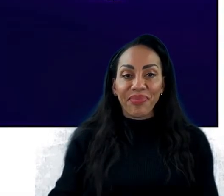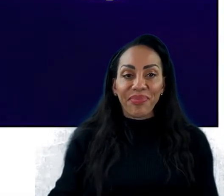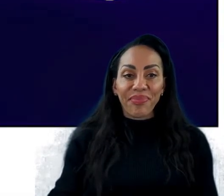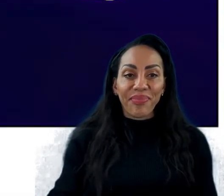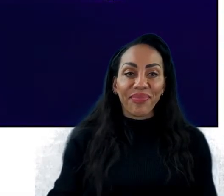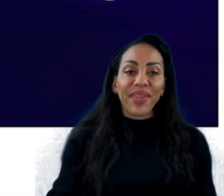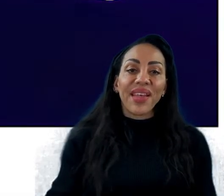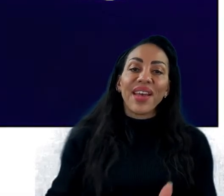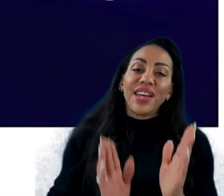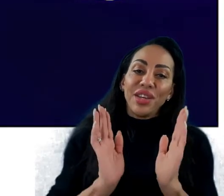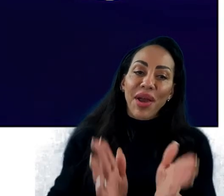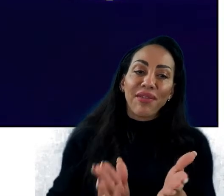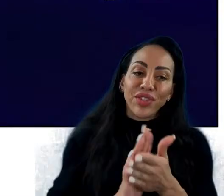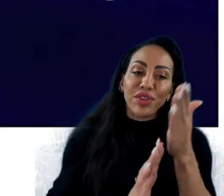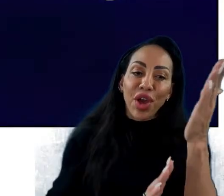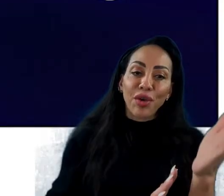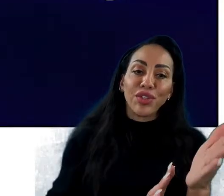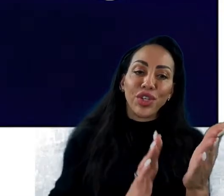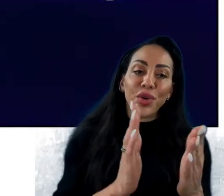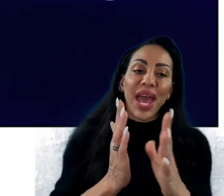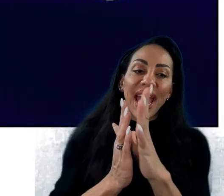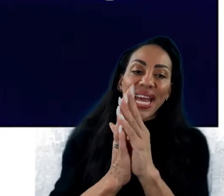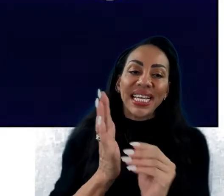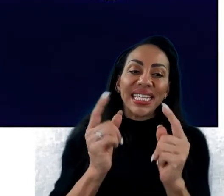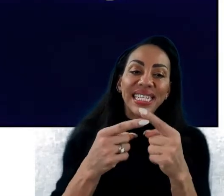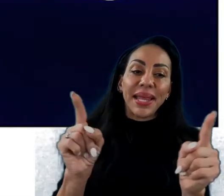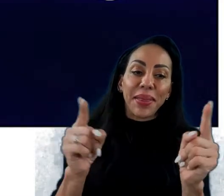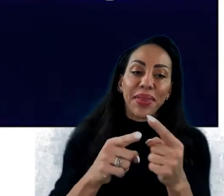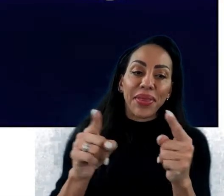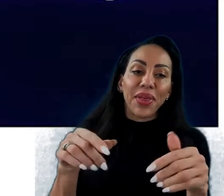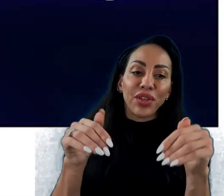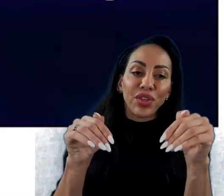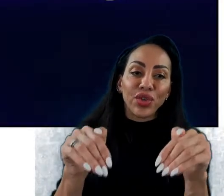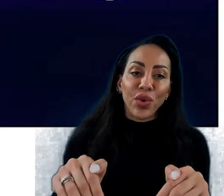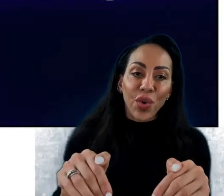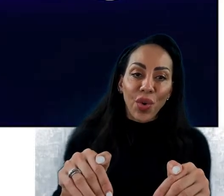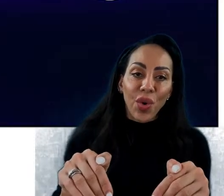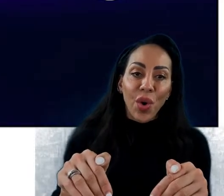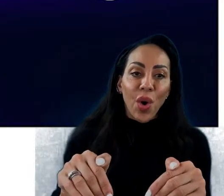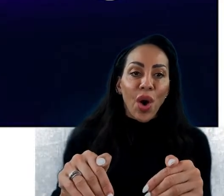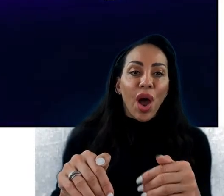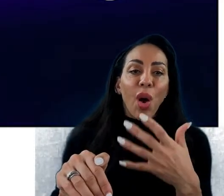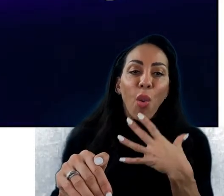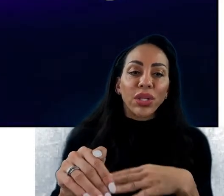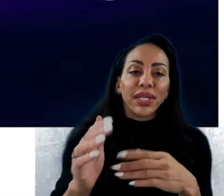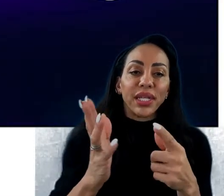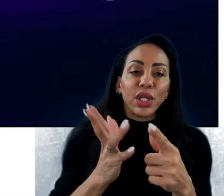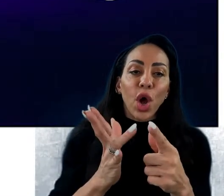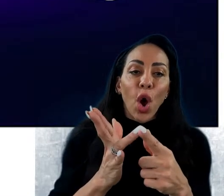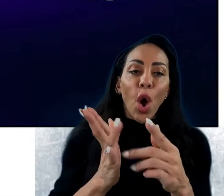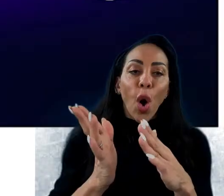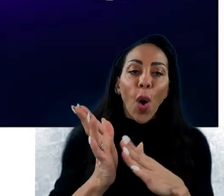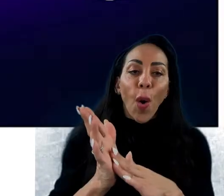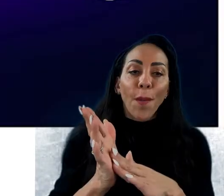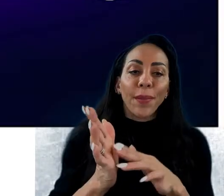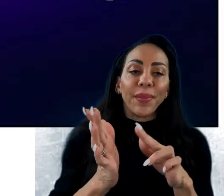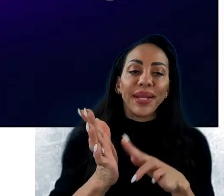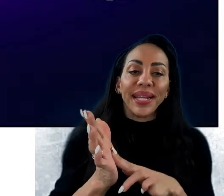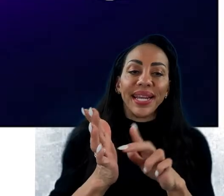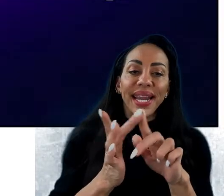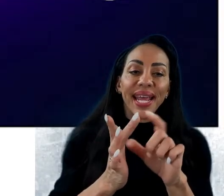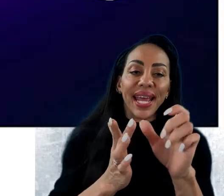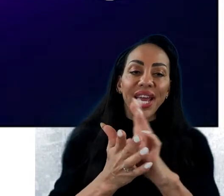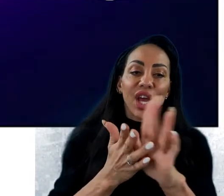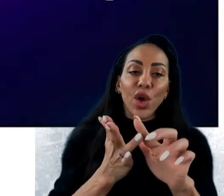synth store and picking up one of my very sought-after instruments called the Omnichord. This again is a weird and wonderful instrument. It's got like